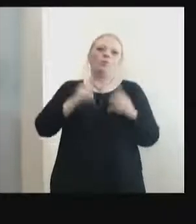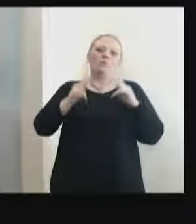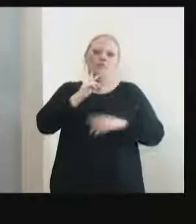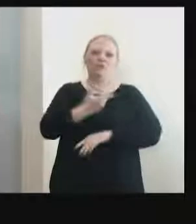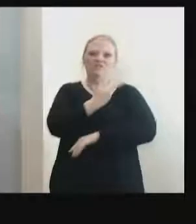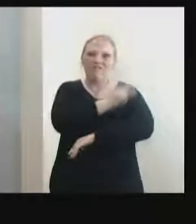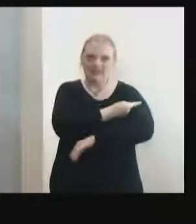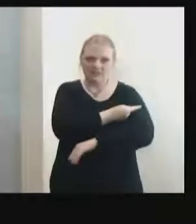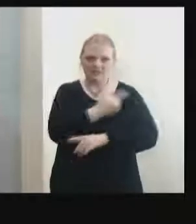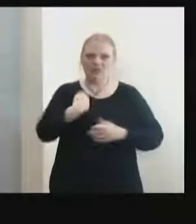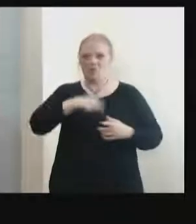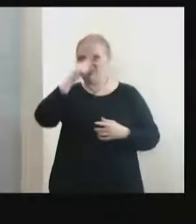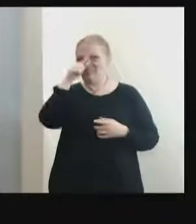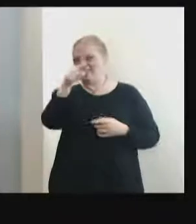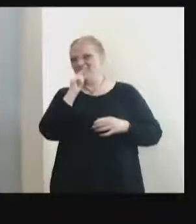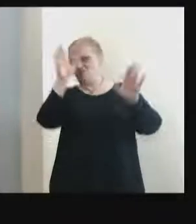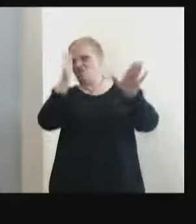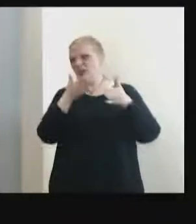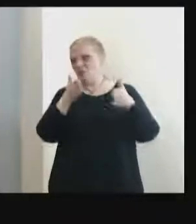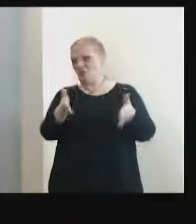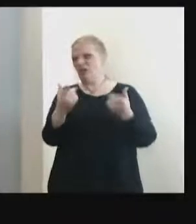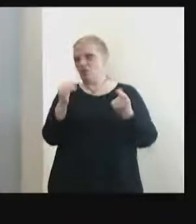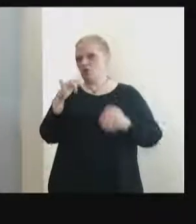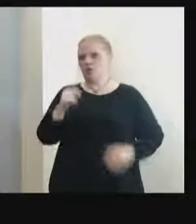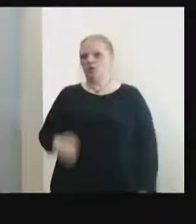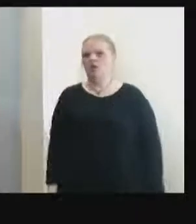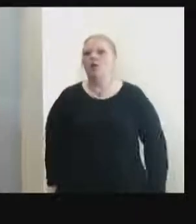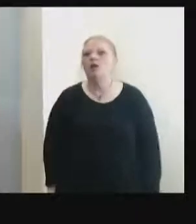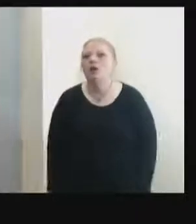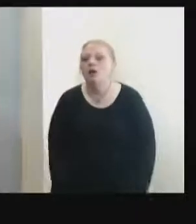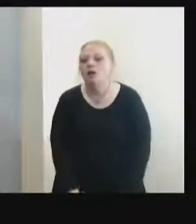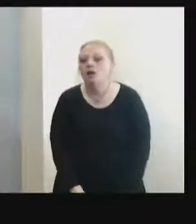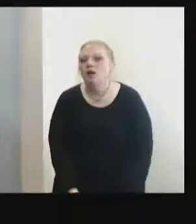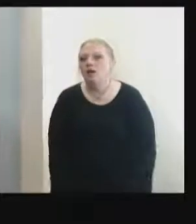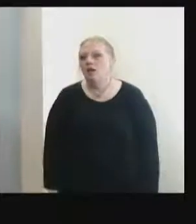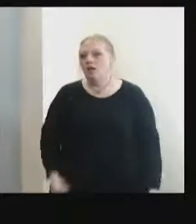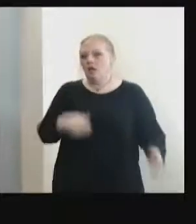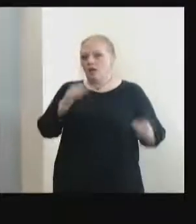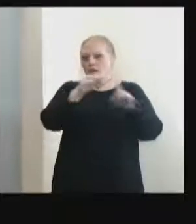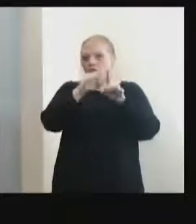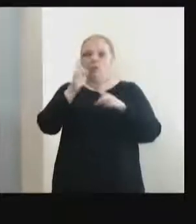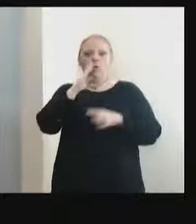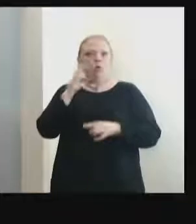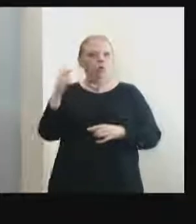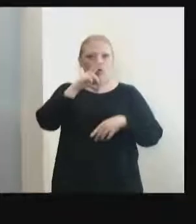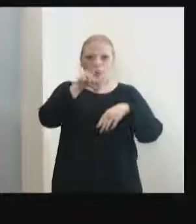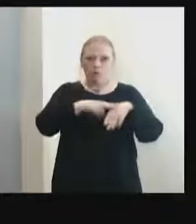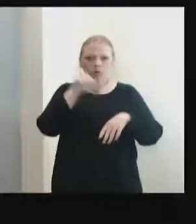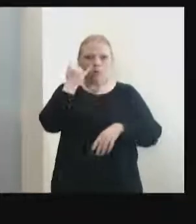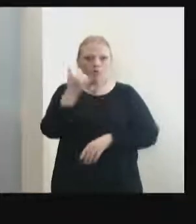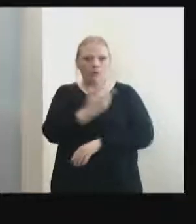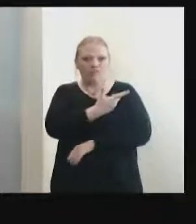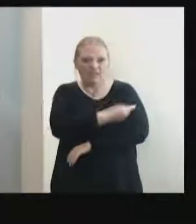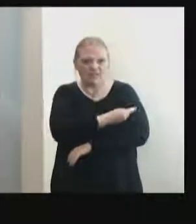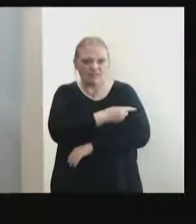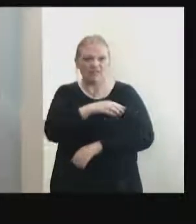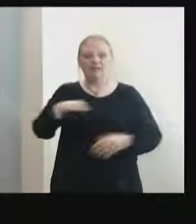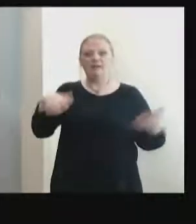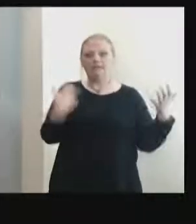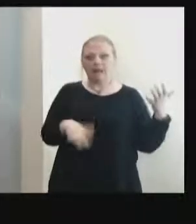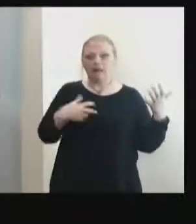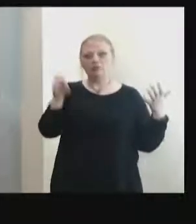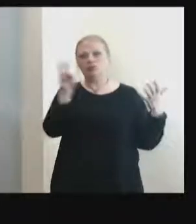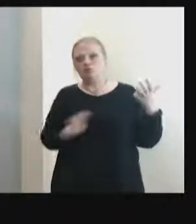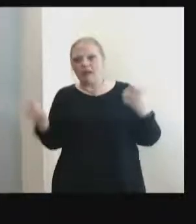vaccinated, and we think this is a great way to do it. With that, just a reminder, we will get back to normal if we're vaccinated. Concerts,